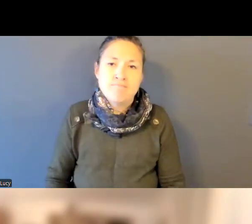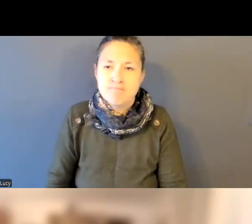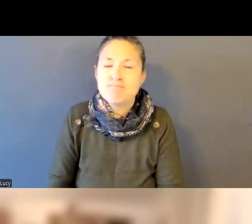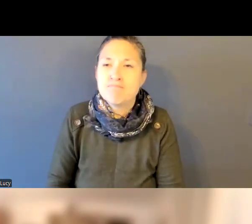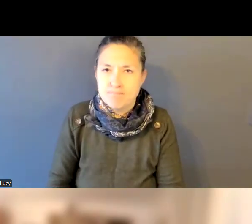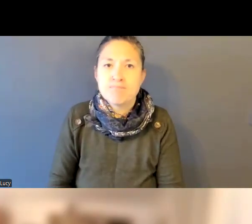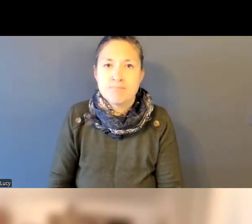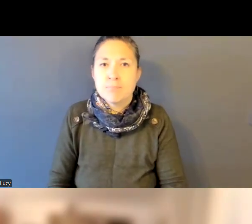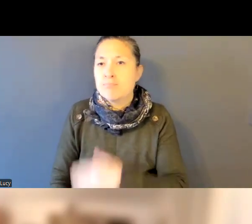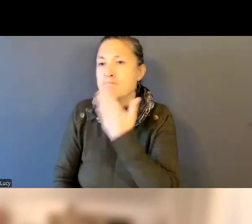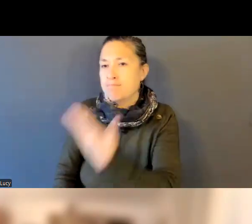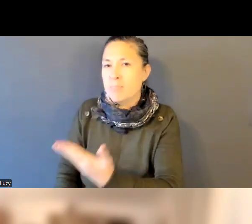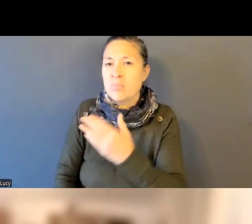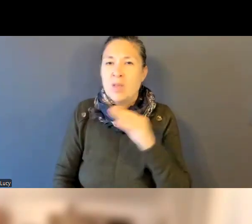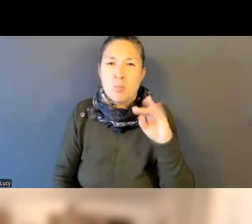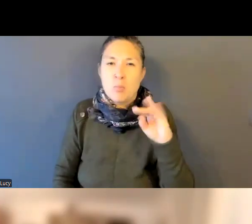Thanks, Lydia.